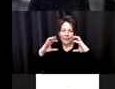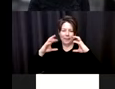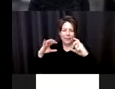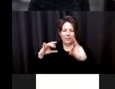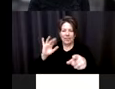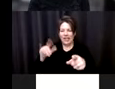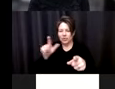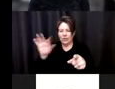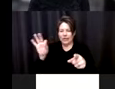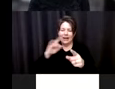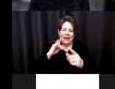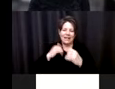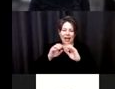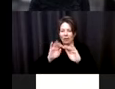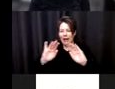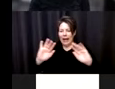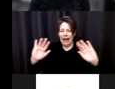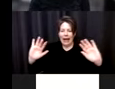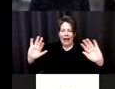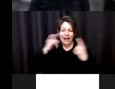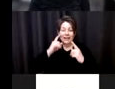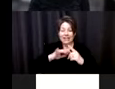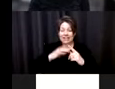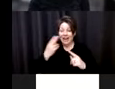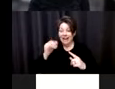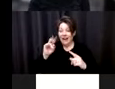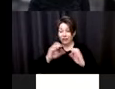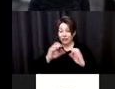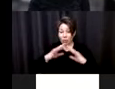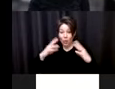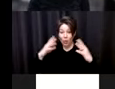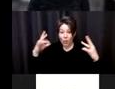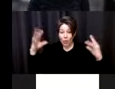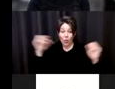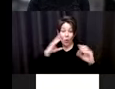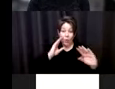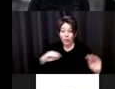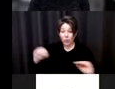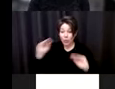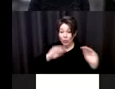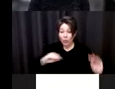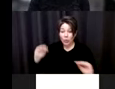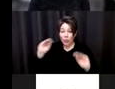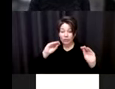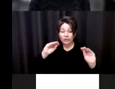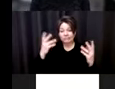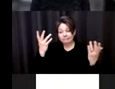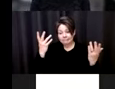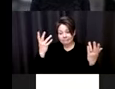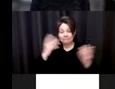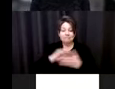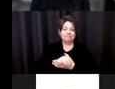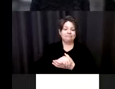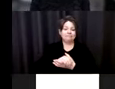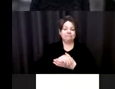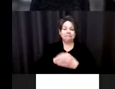Now they're dispersing. So we don't know if the hive is growing or if it's going to move and create other clusters. I made